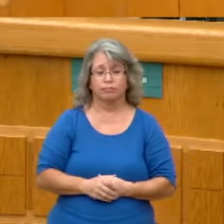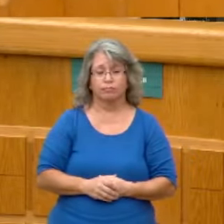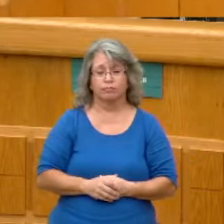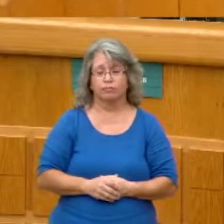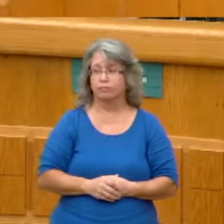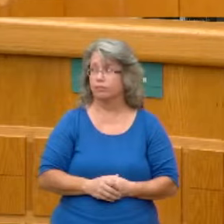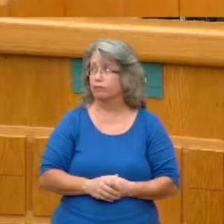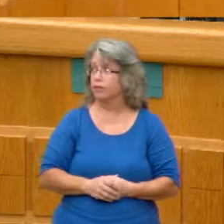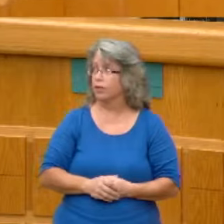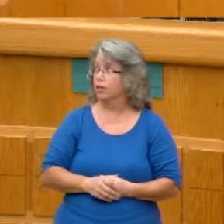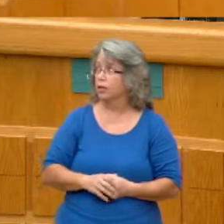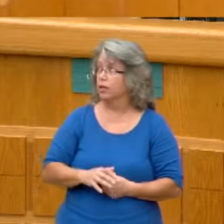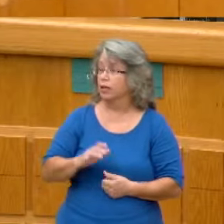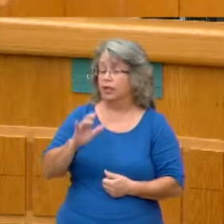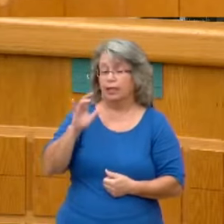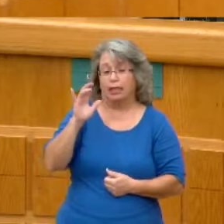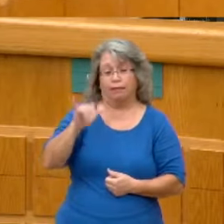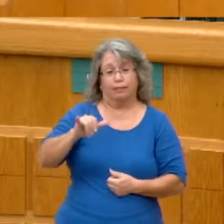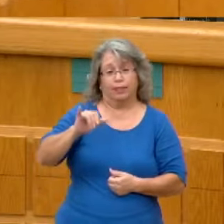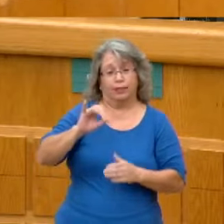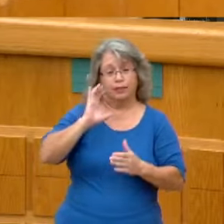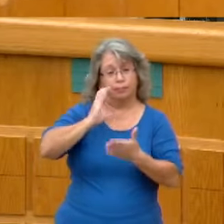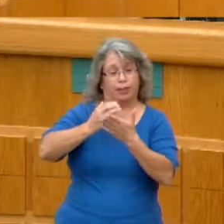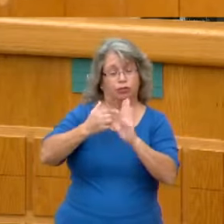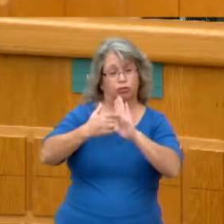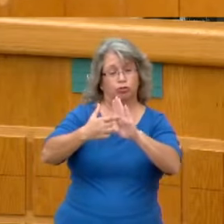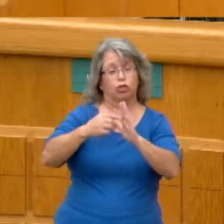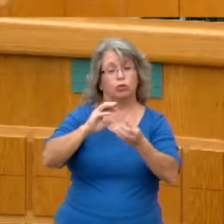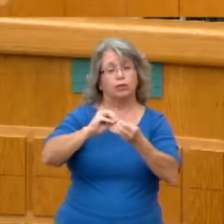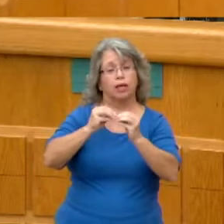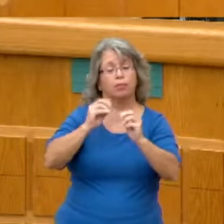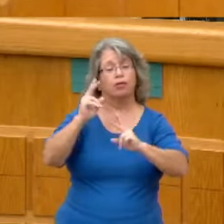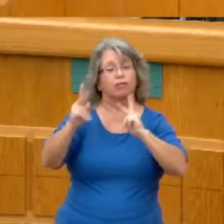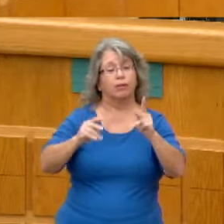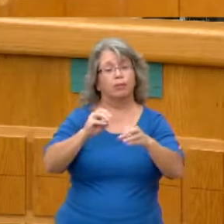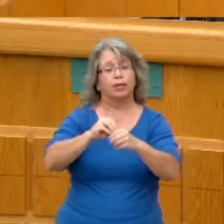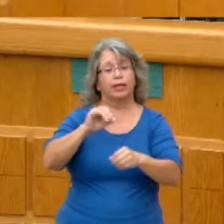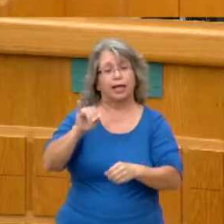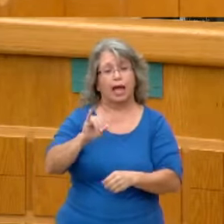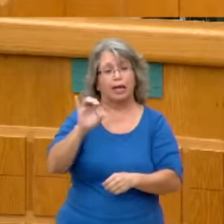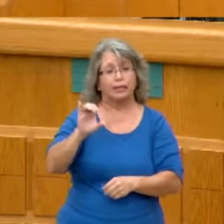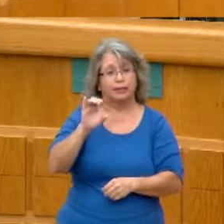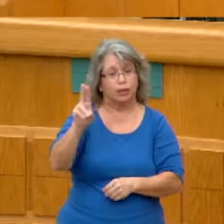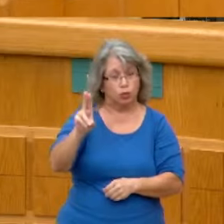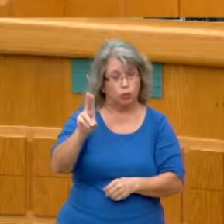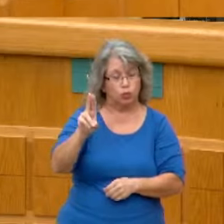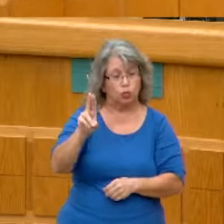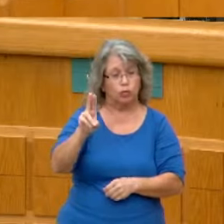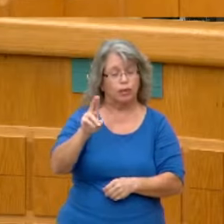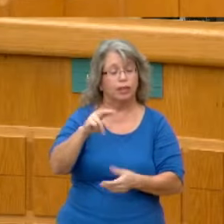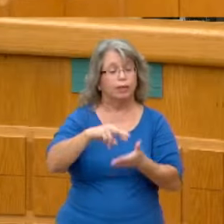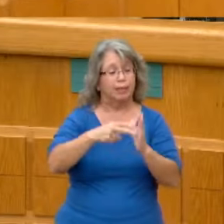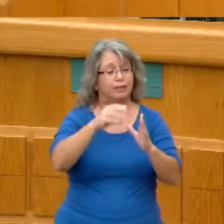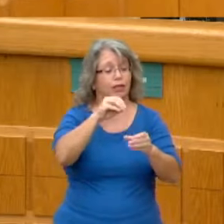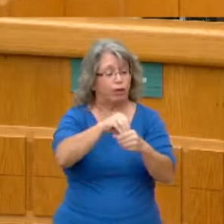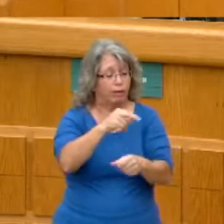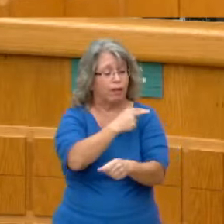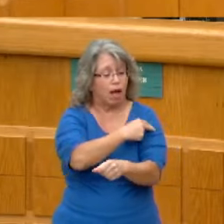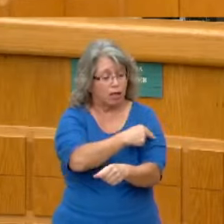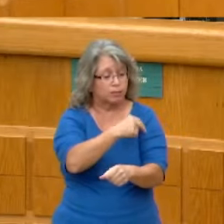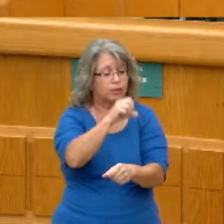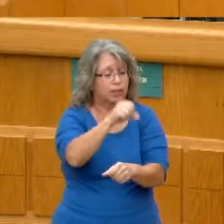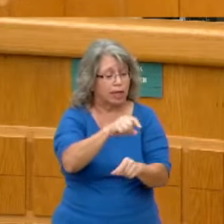These are our ICU patients. These are patients that are in our hospitals with COVID-19 that need more than just regular